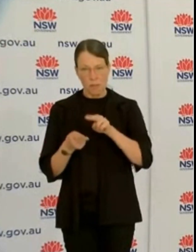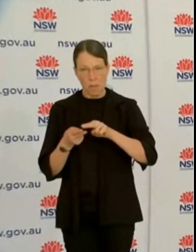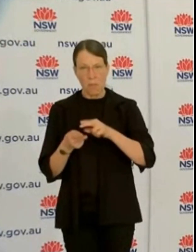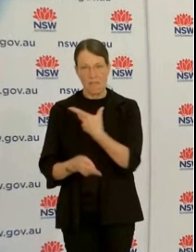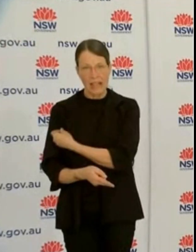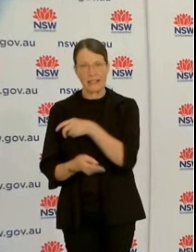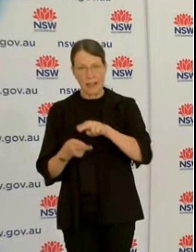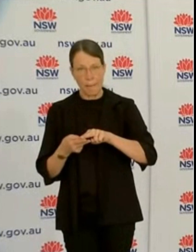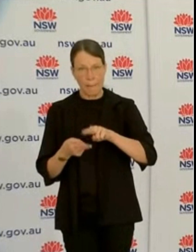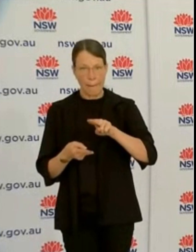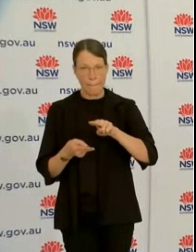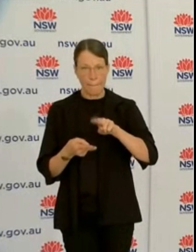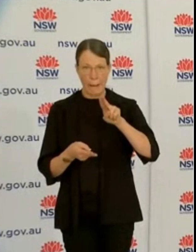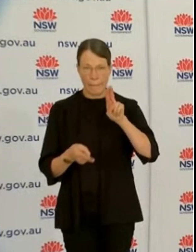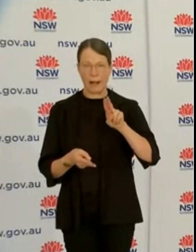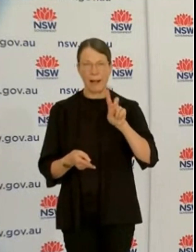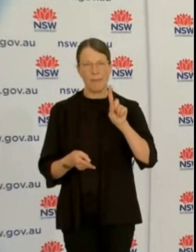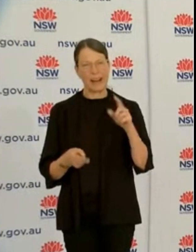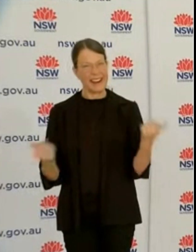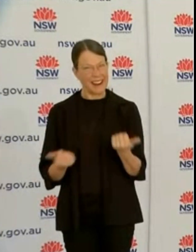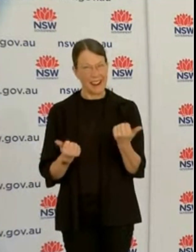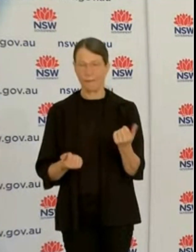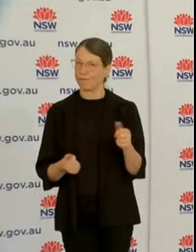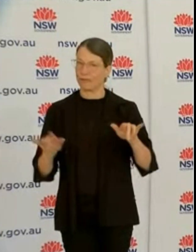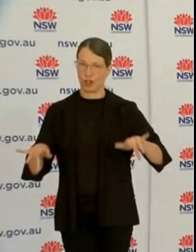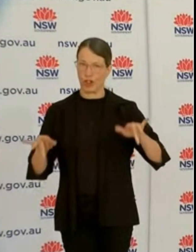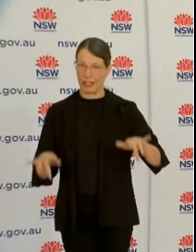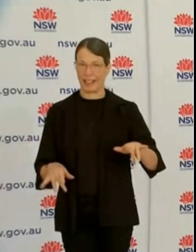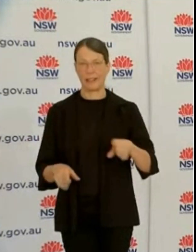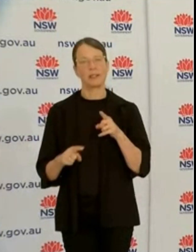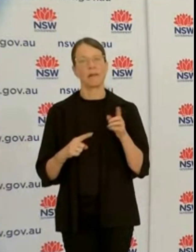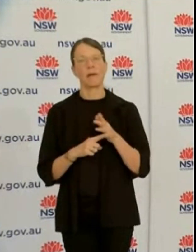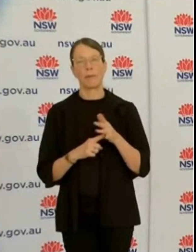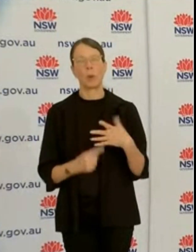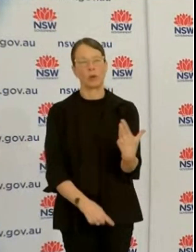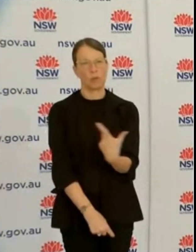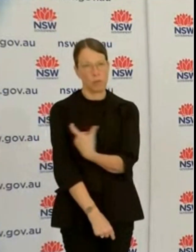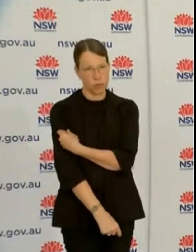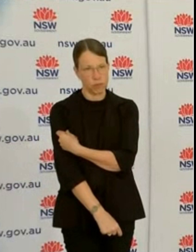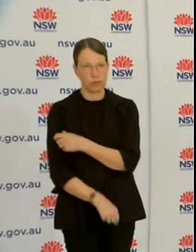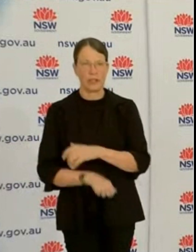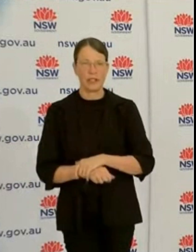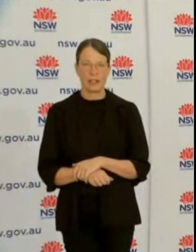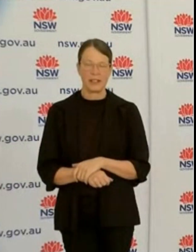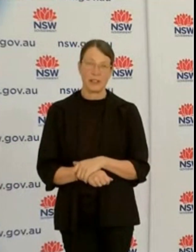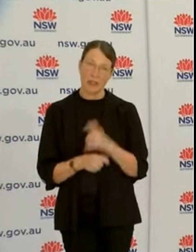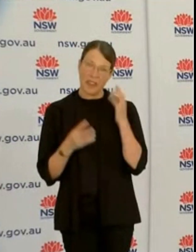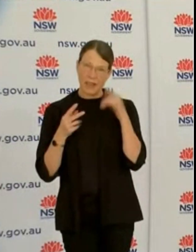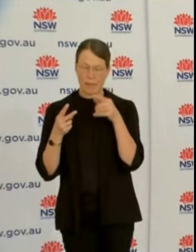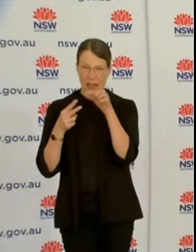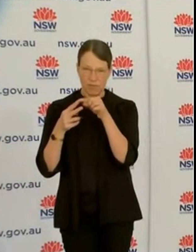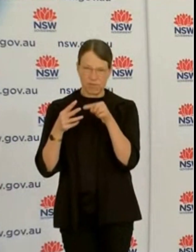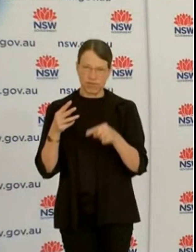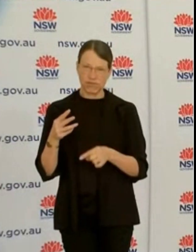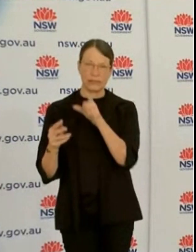it high enough? No. The purpose of our only passport out of this is through vaccination, and the cases we're seeing in Illawarra or the Central Coast